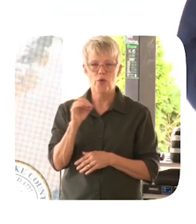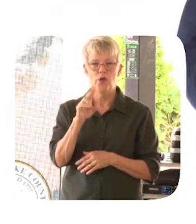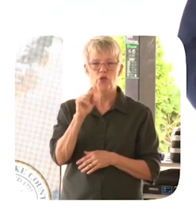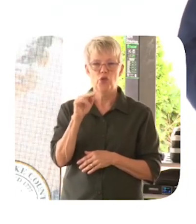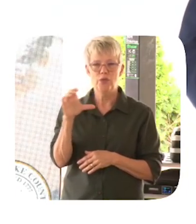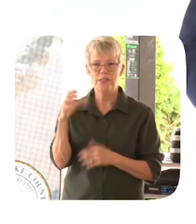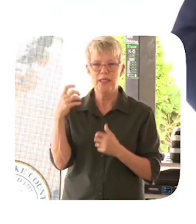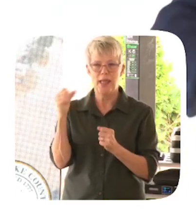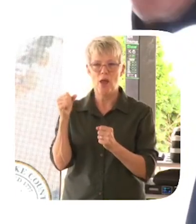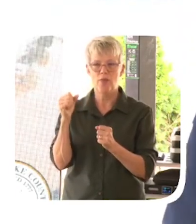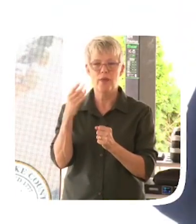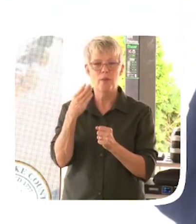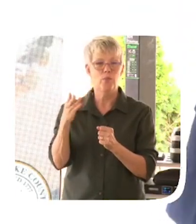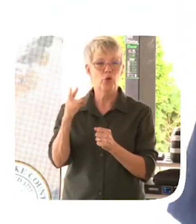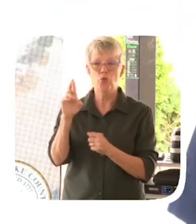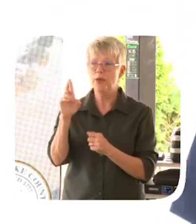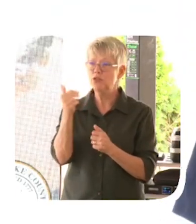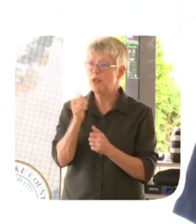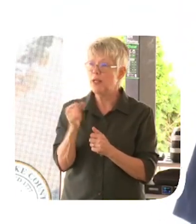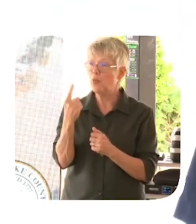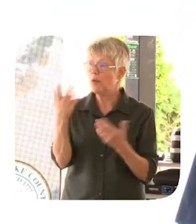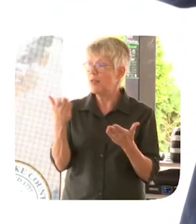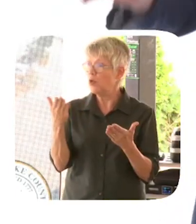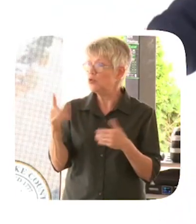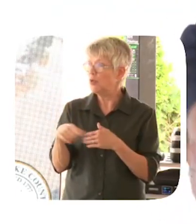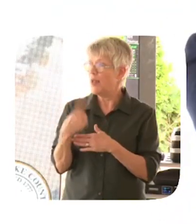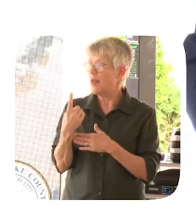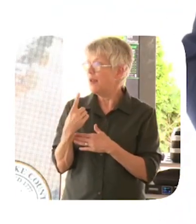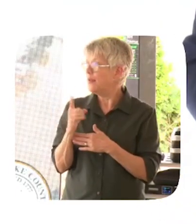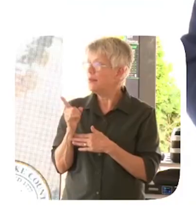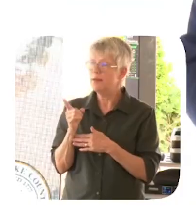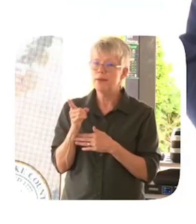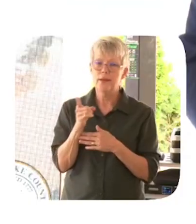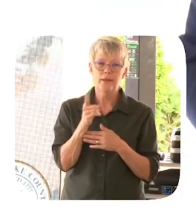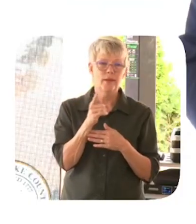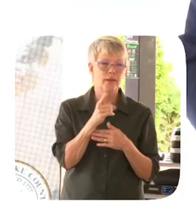Health Blue Ridge. Any UNC Health folks here this morning?